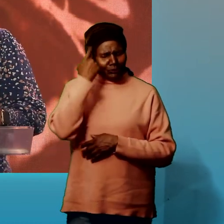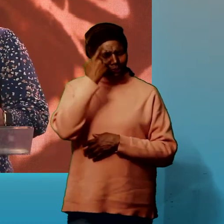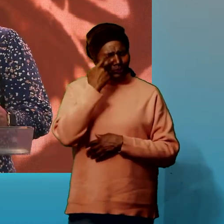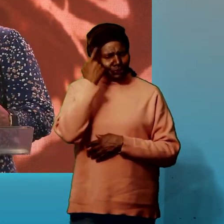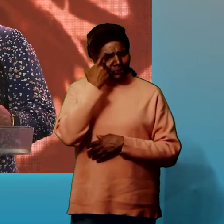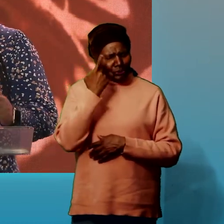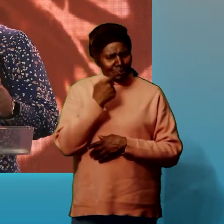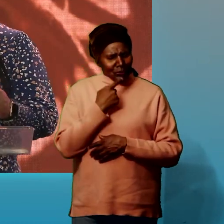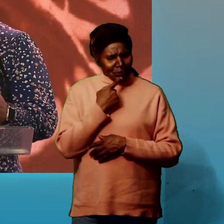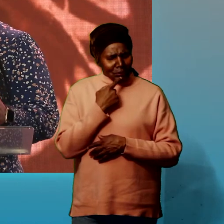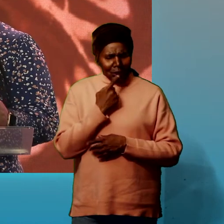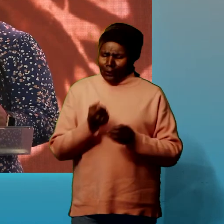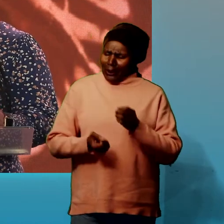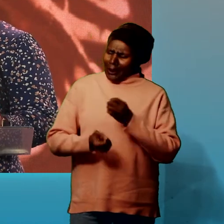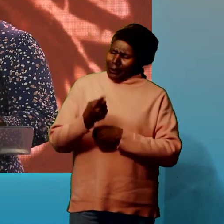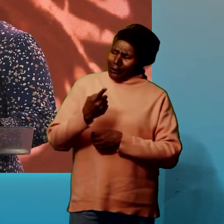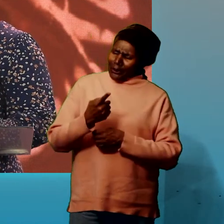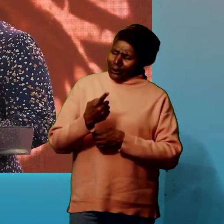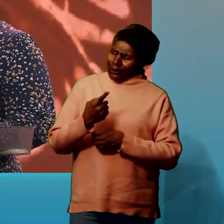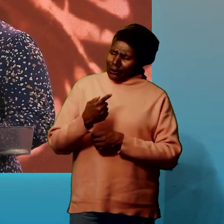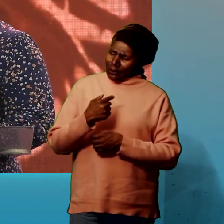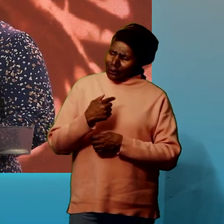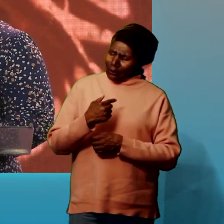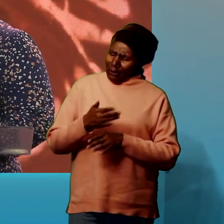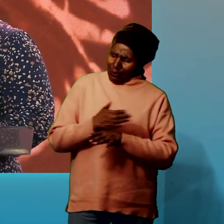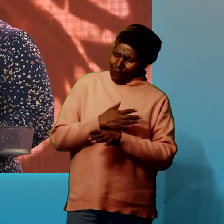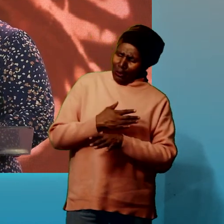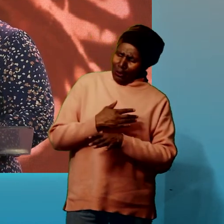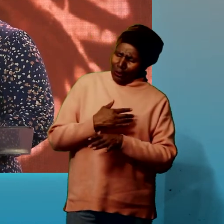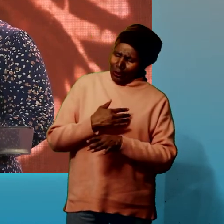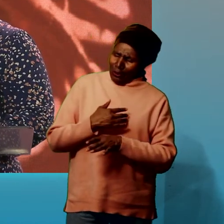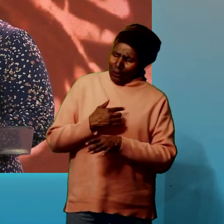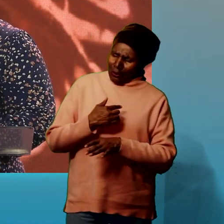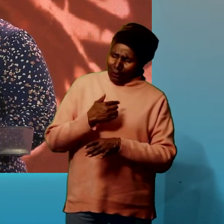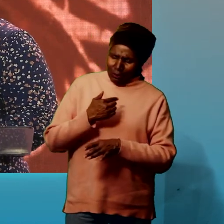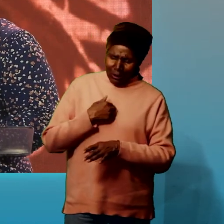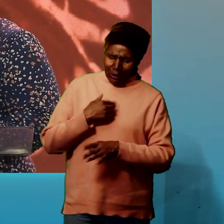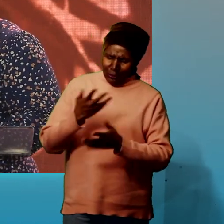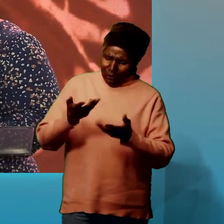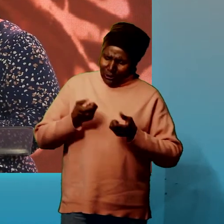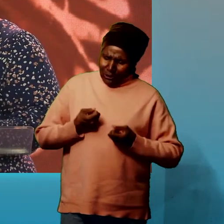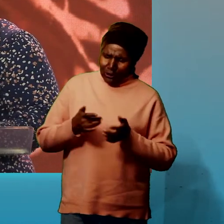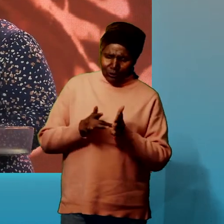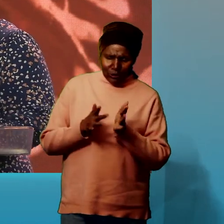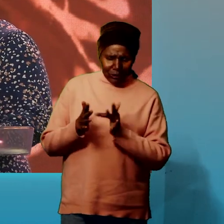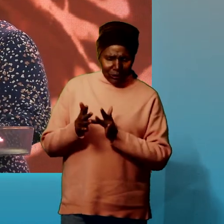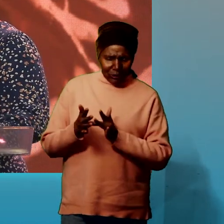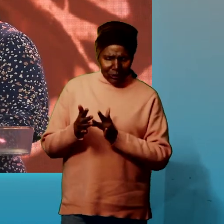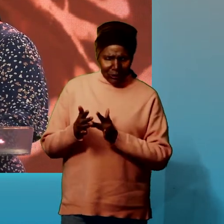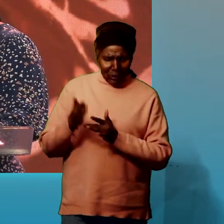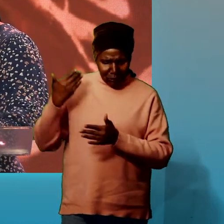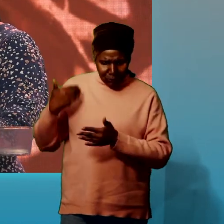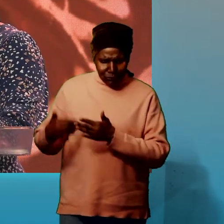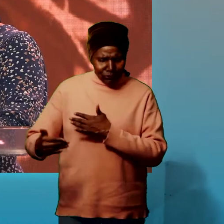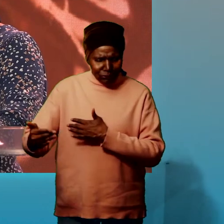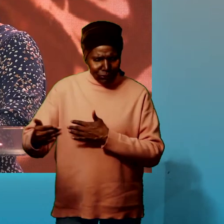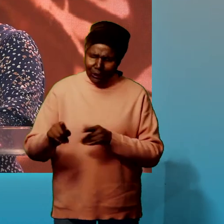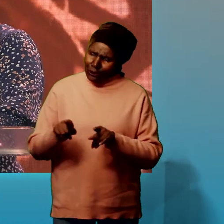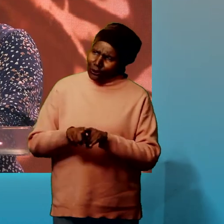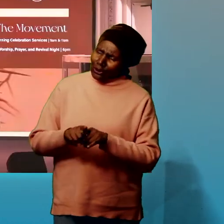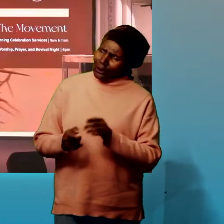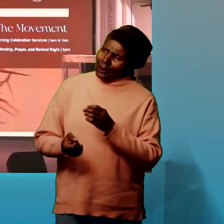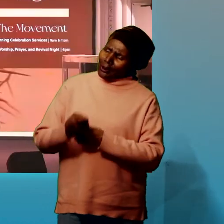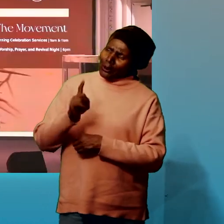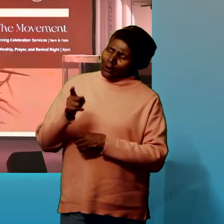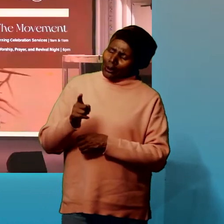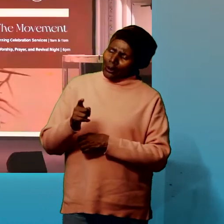place leading up to the day that Jesus went to the cross? I'd like you to watch this video of